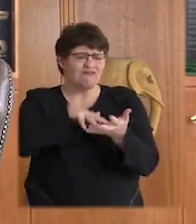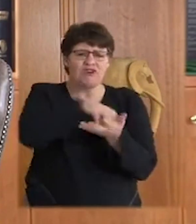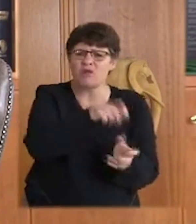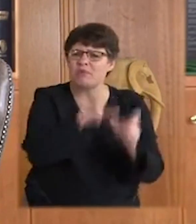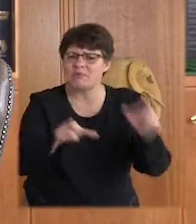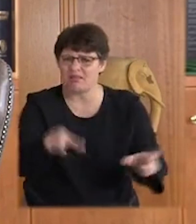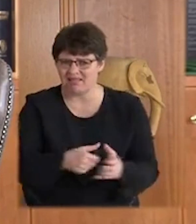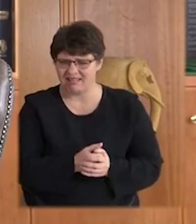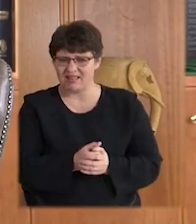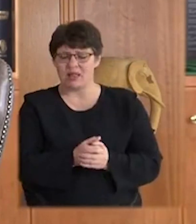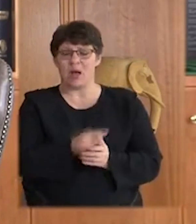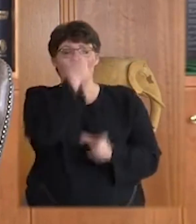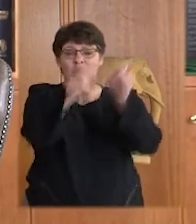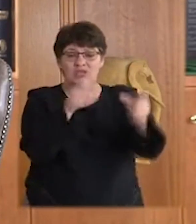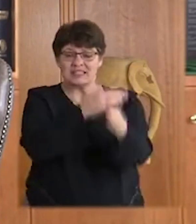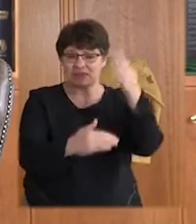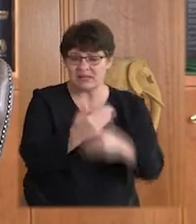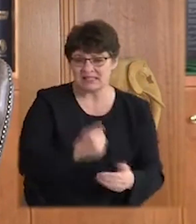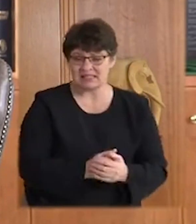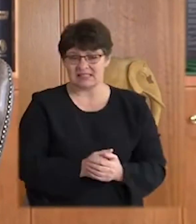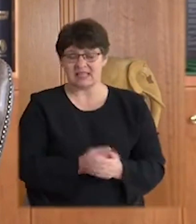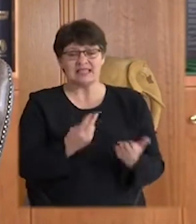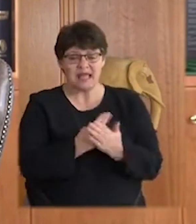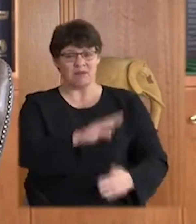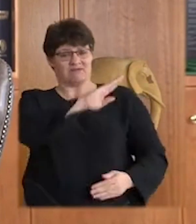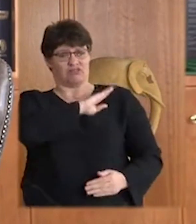and our veterans with social grants.